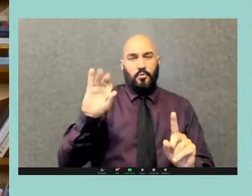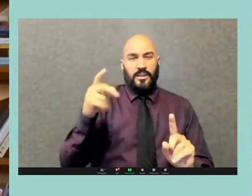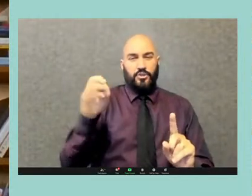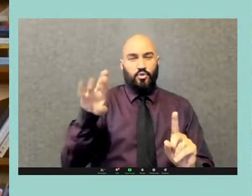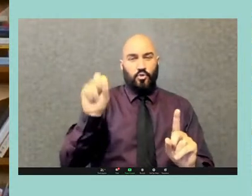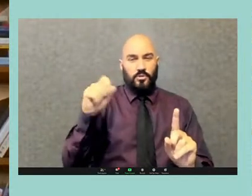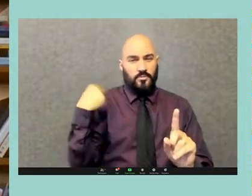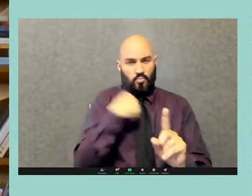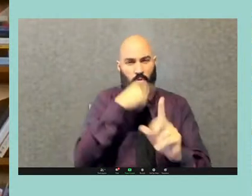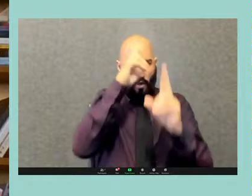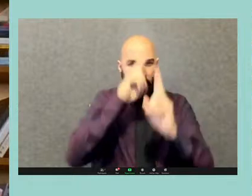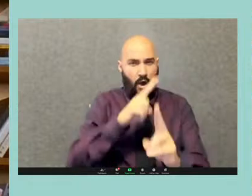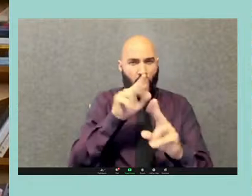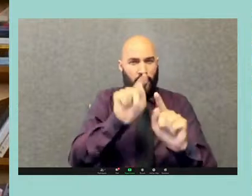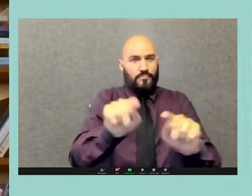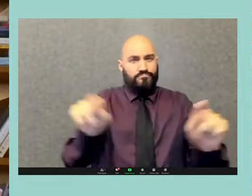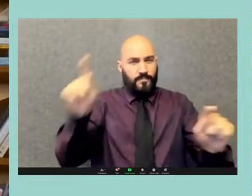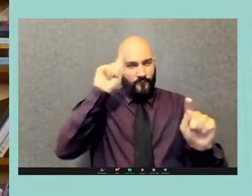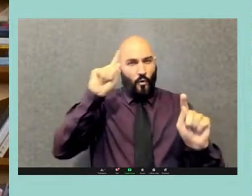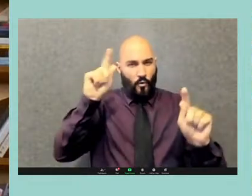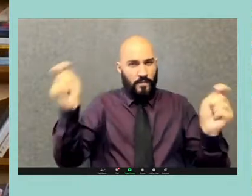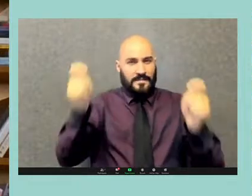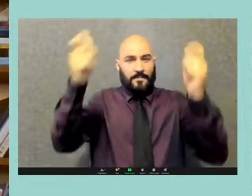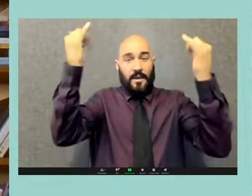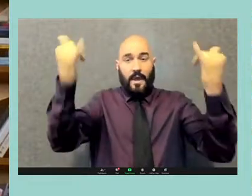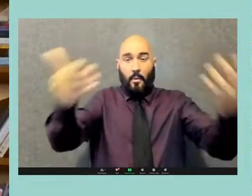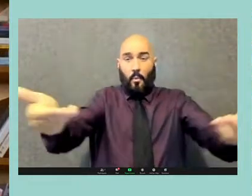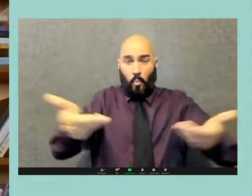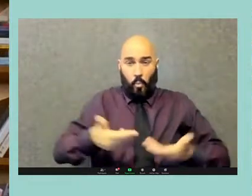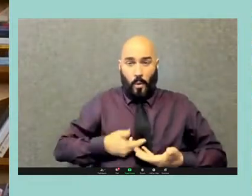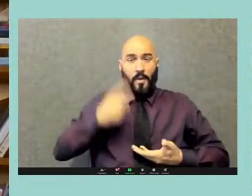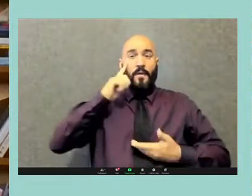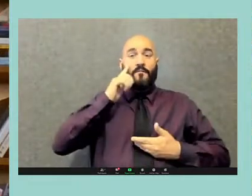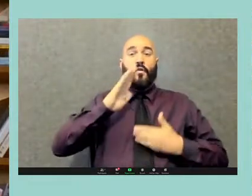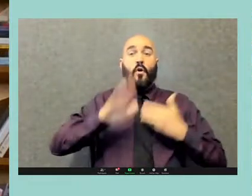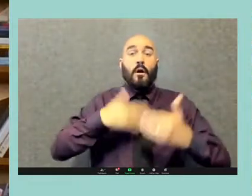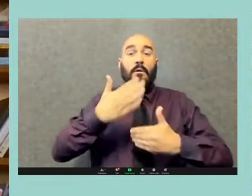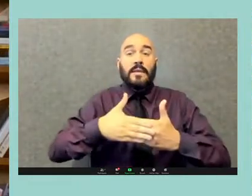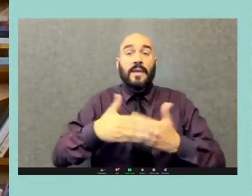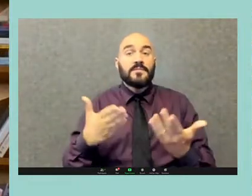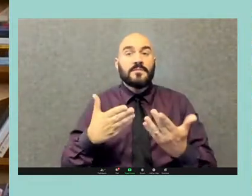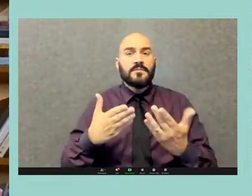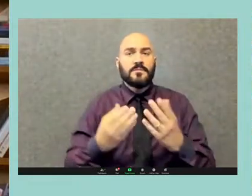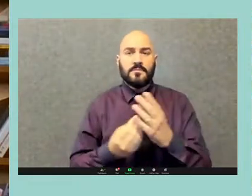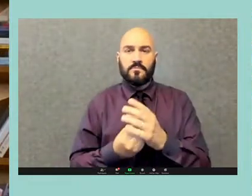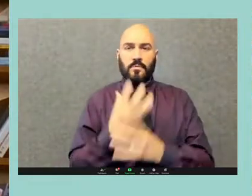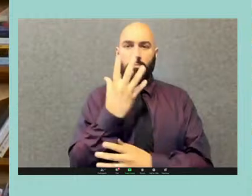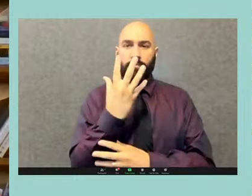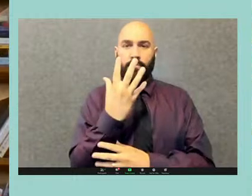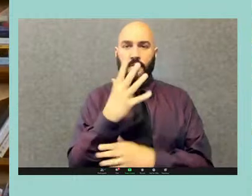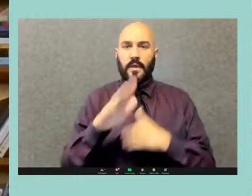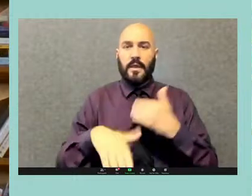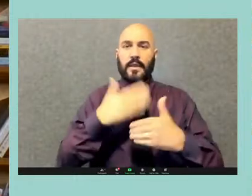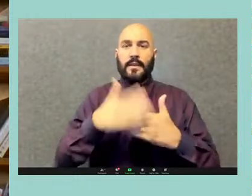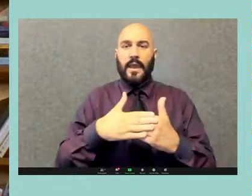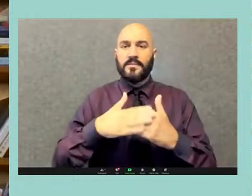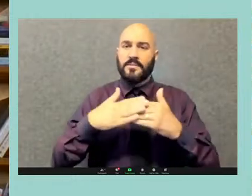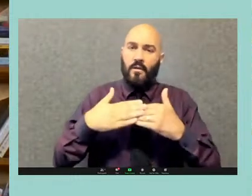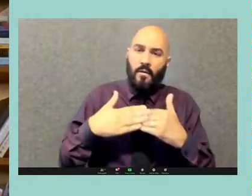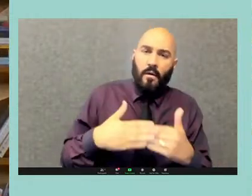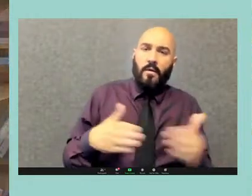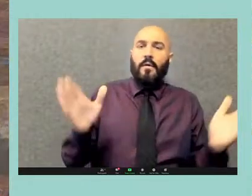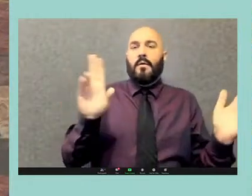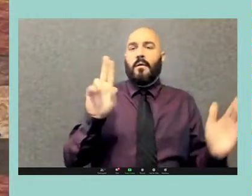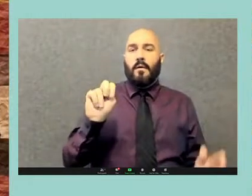Welcome to the next unfolding. Welcome to the next place of growth.